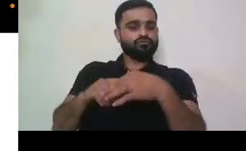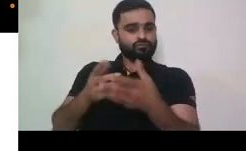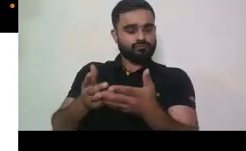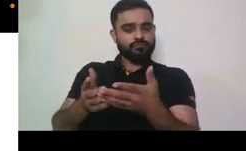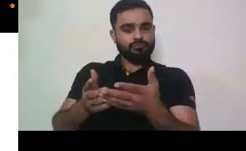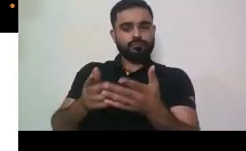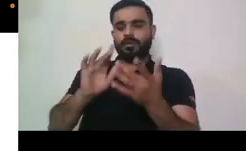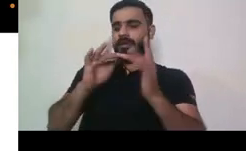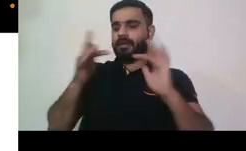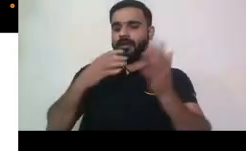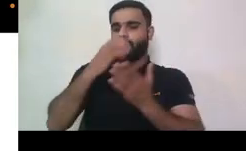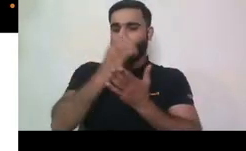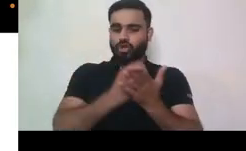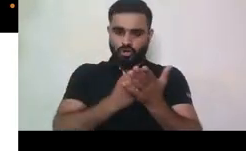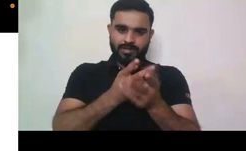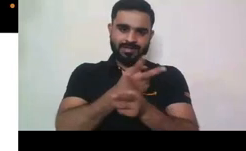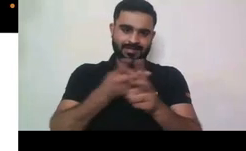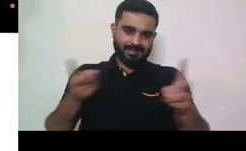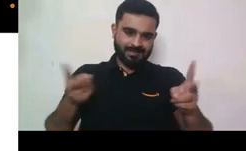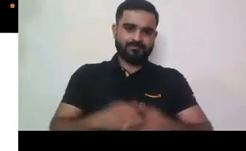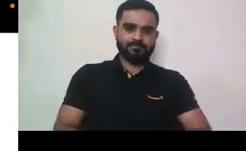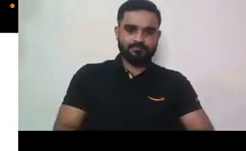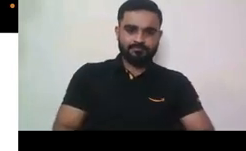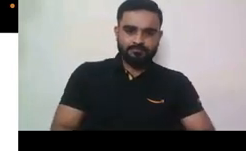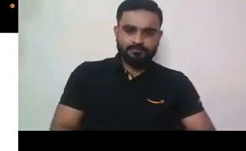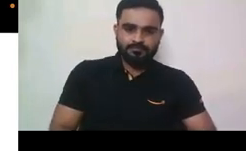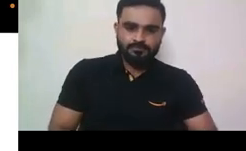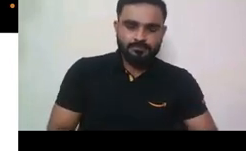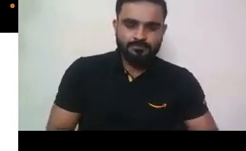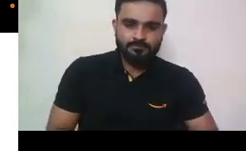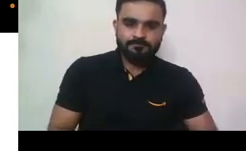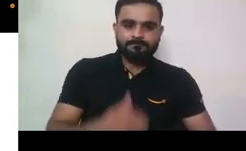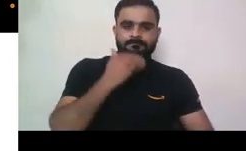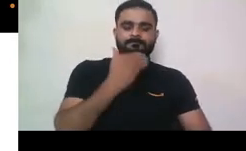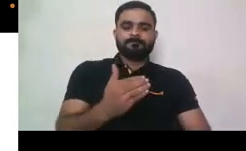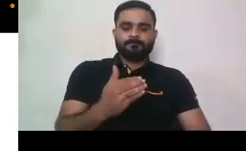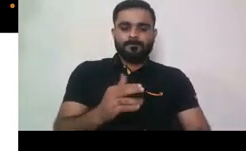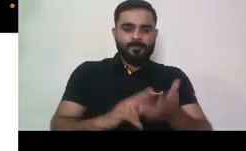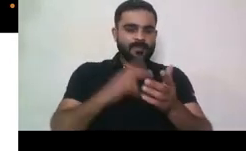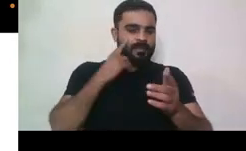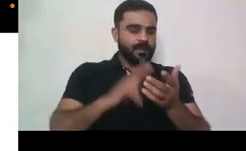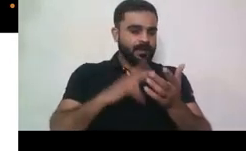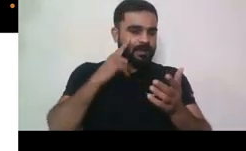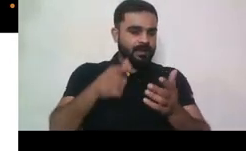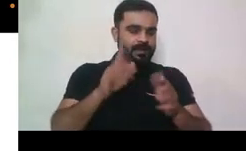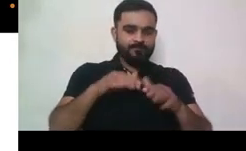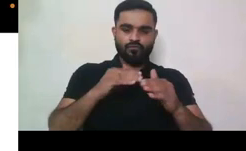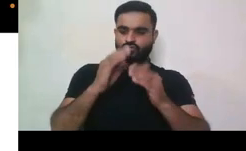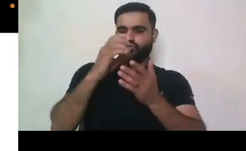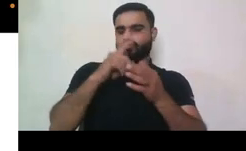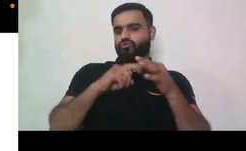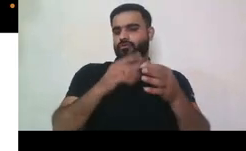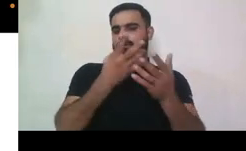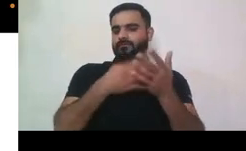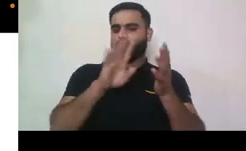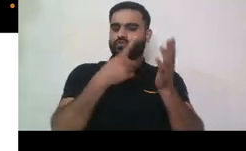from online courses as well, like Coursera and MOOC. Thanks, Nisar. Lily has a question: how to develop protocols